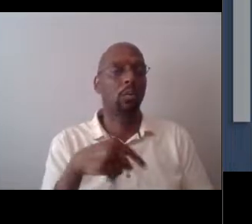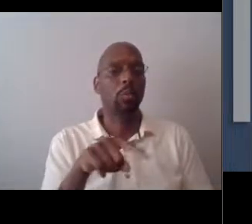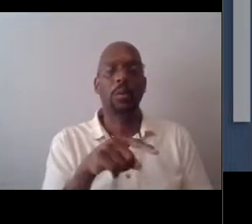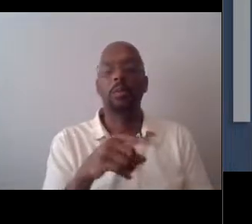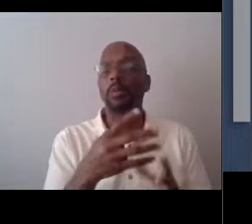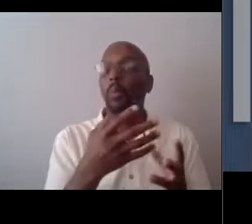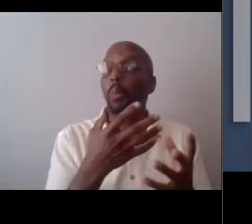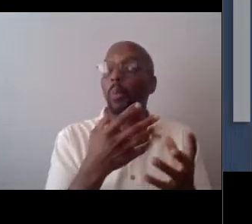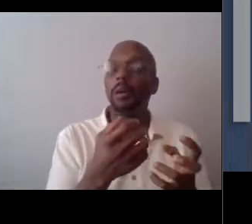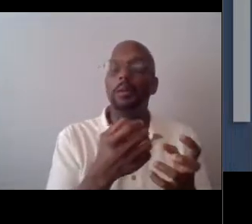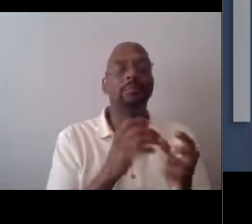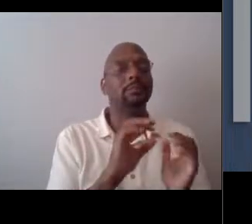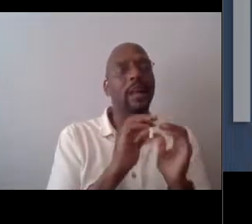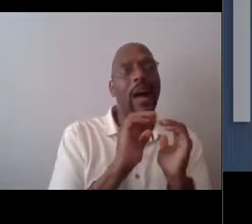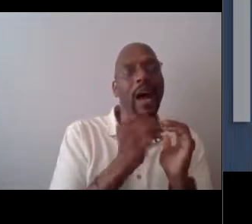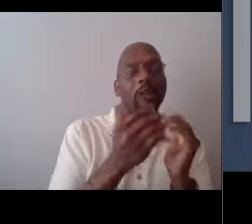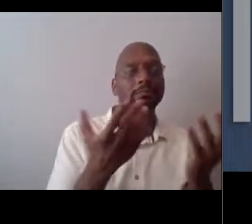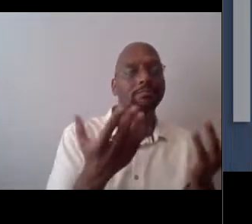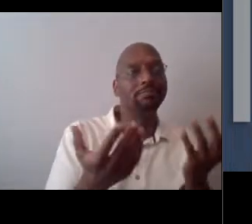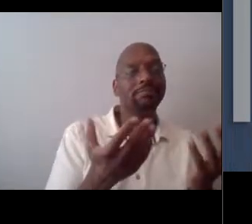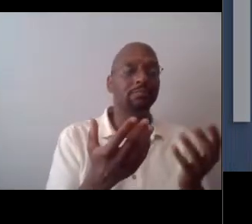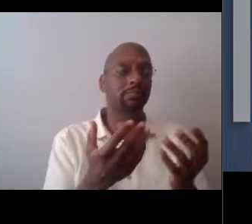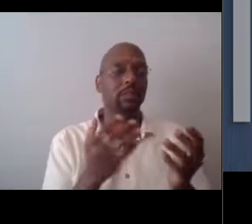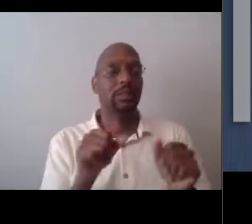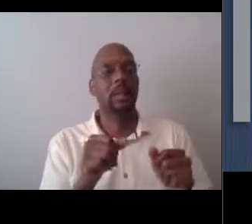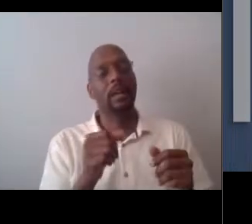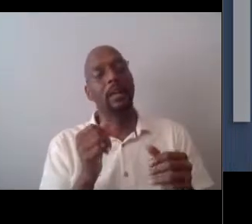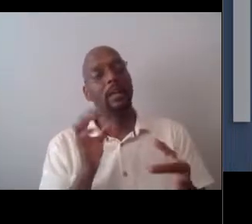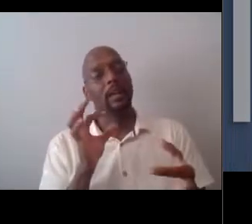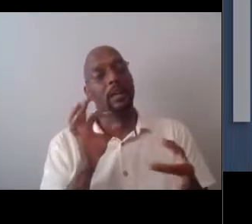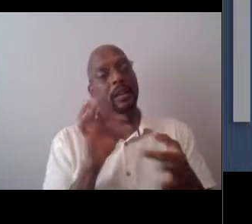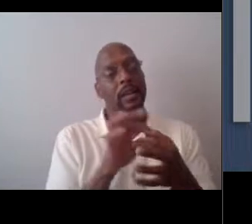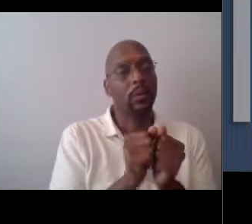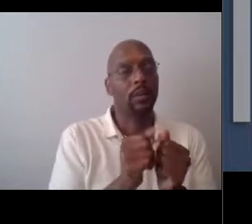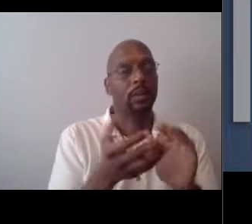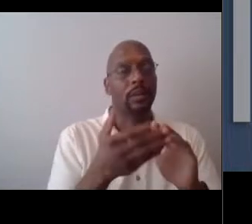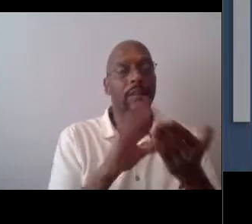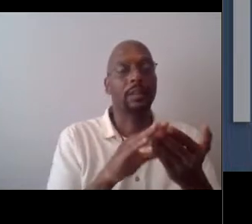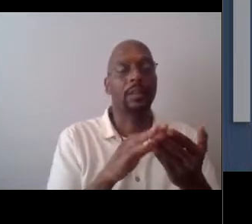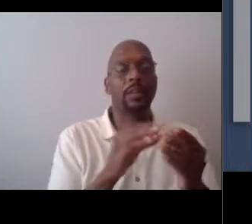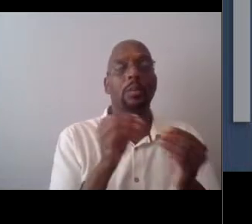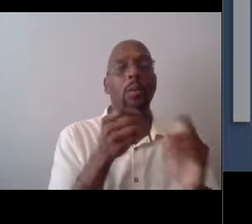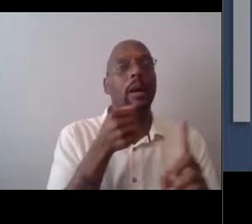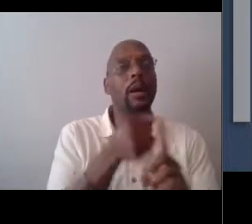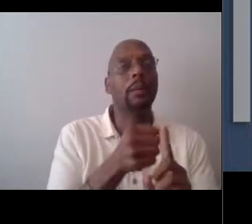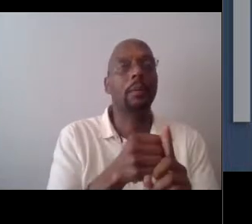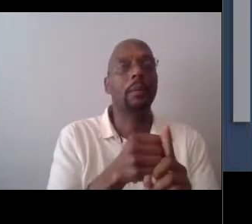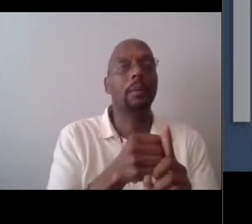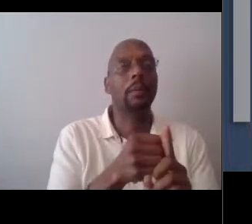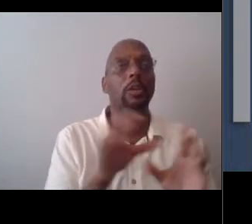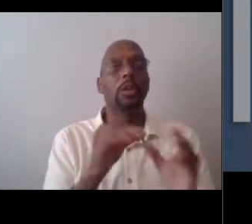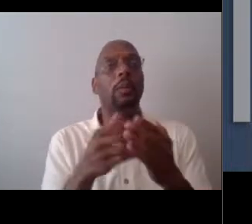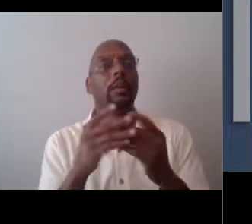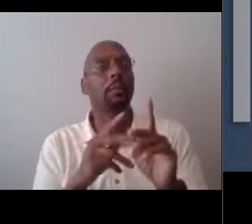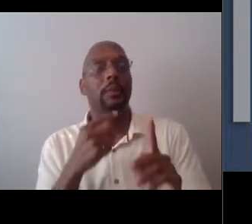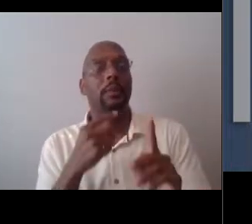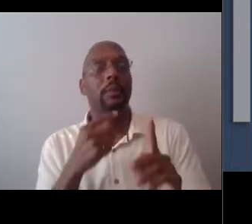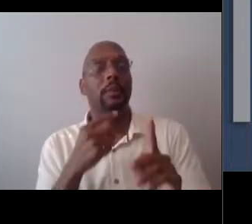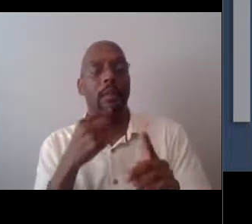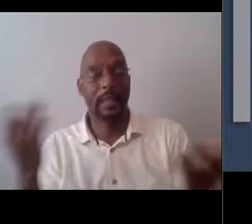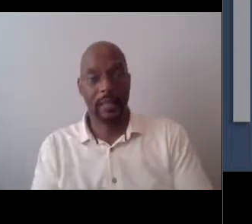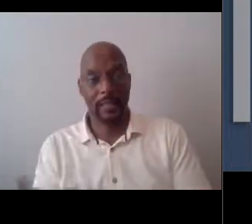to how we can reach the communities that are more impacted and do what everybody talked about here. And I think